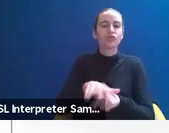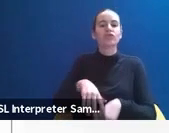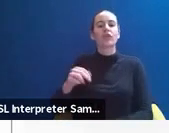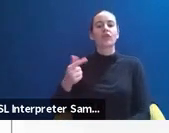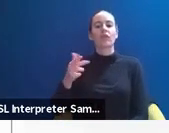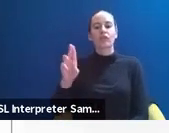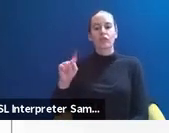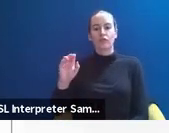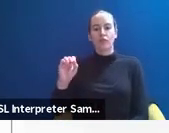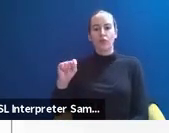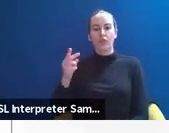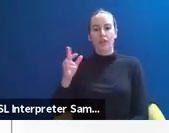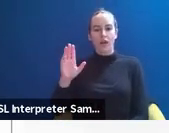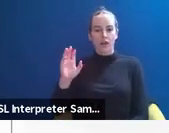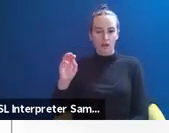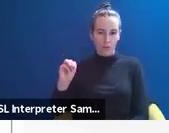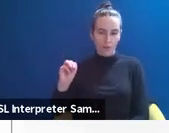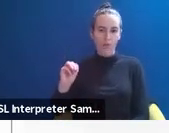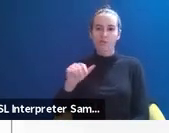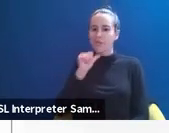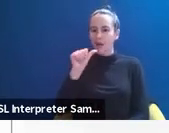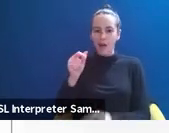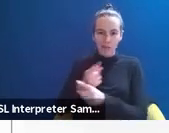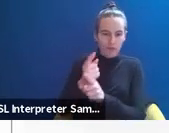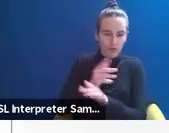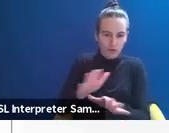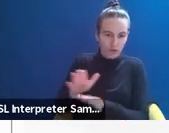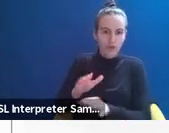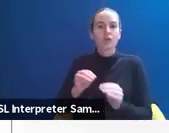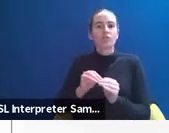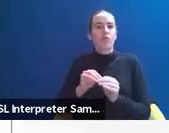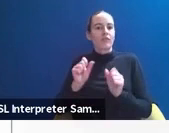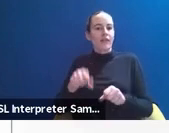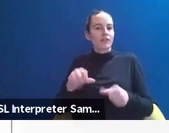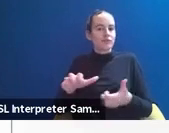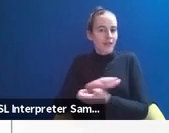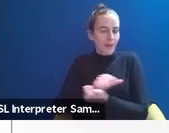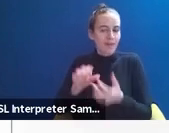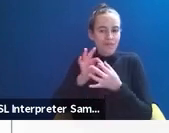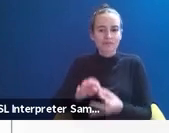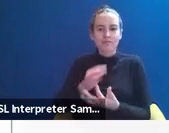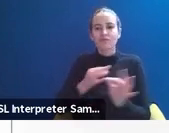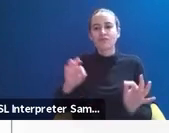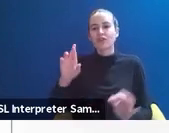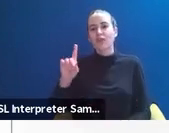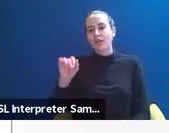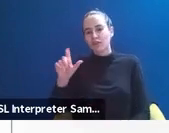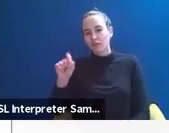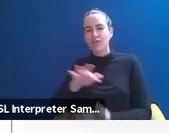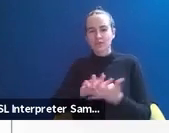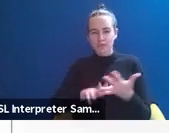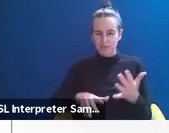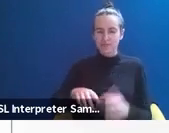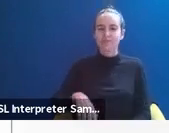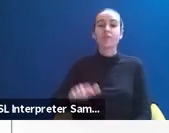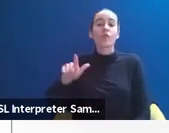glutathione dysregulation, related to greater susceptibility to damage related to free radicals and glutamate excitotoxicity. Whereas